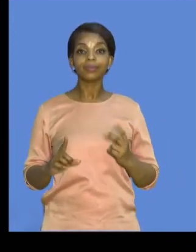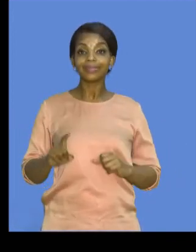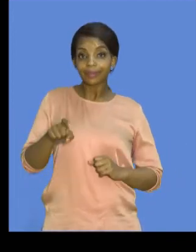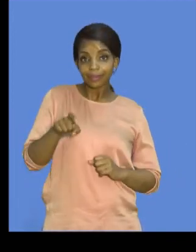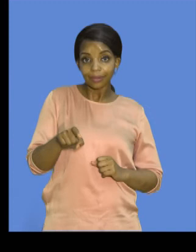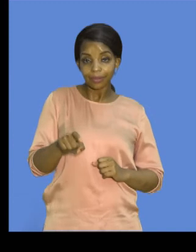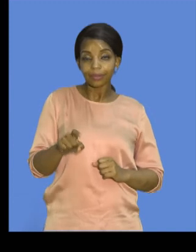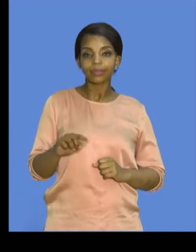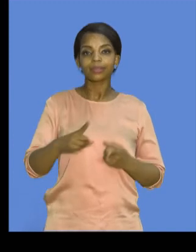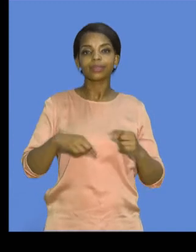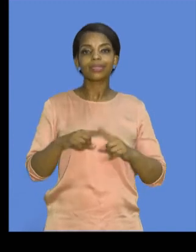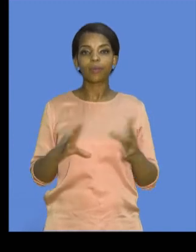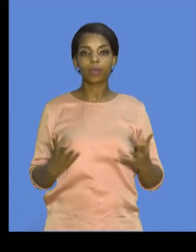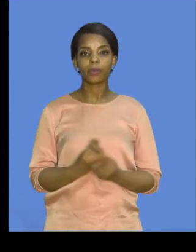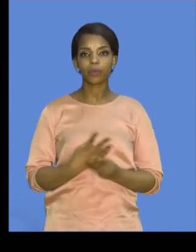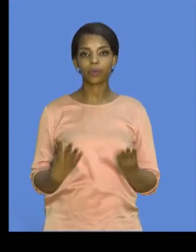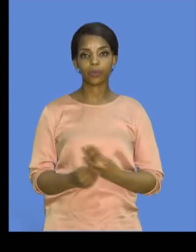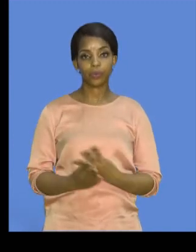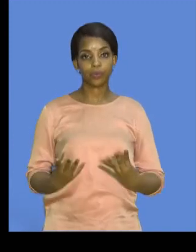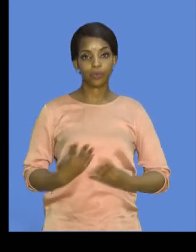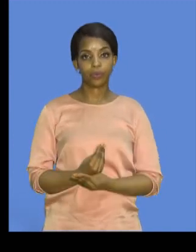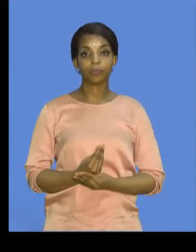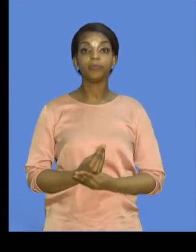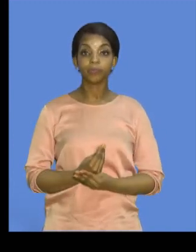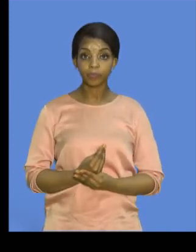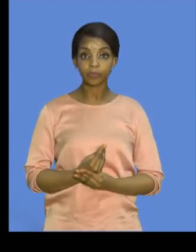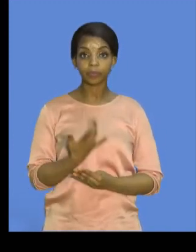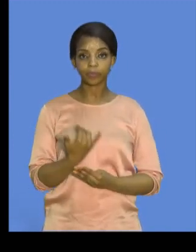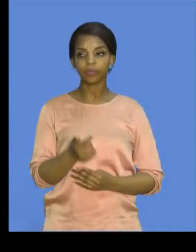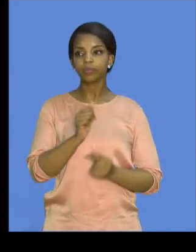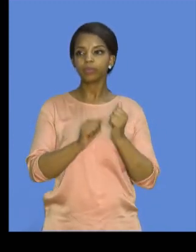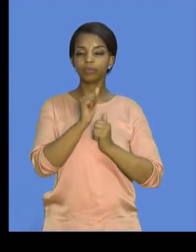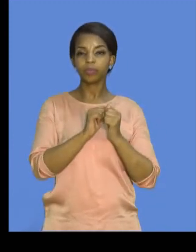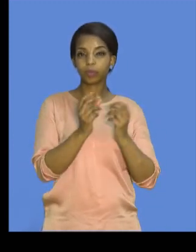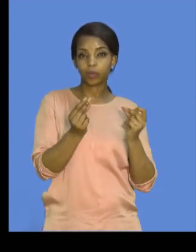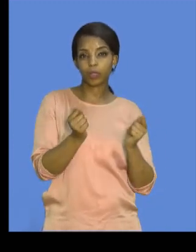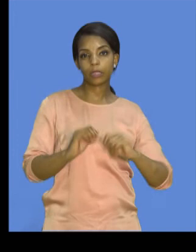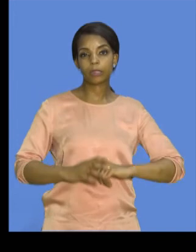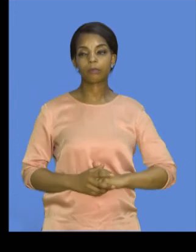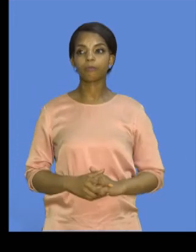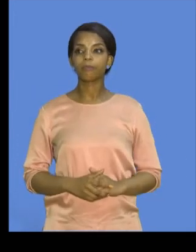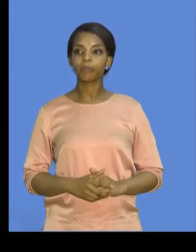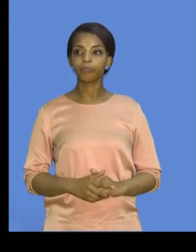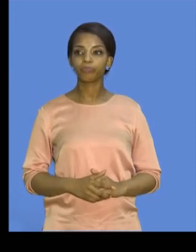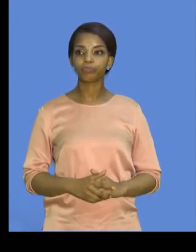net charge, meaning that this is, if we can go back quickly, just to verify